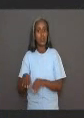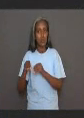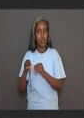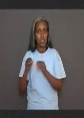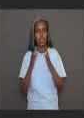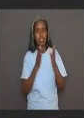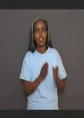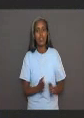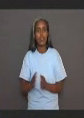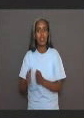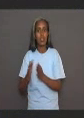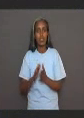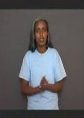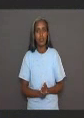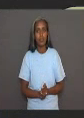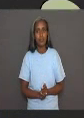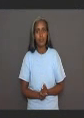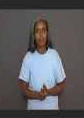Students, let's get ready.